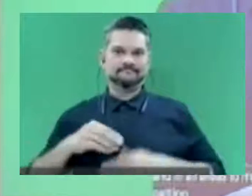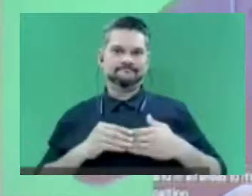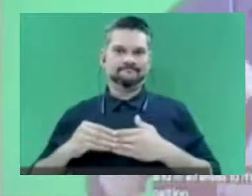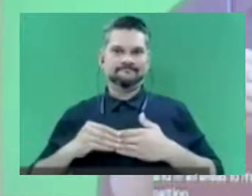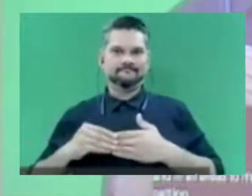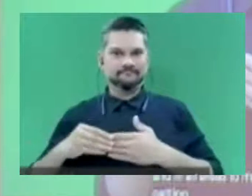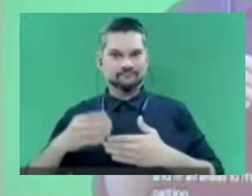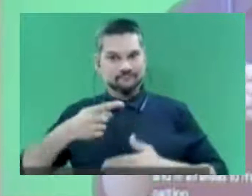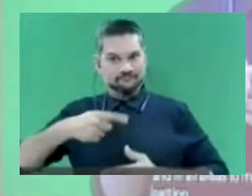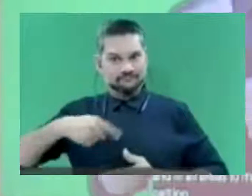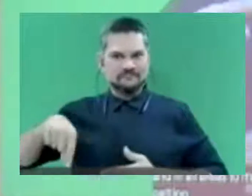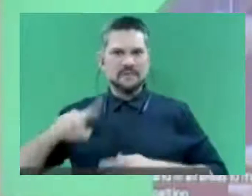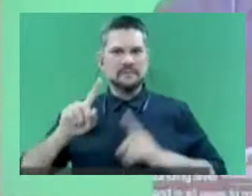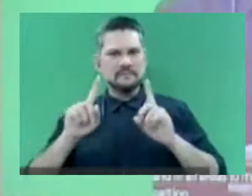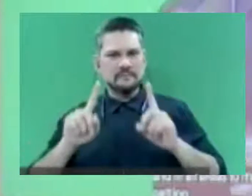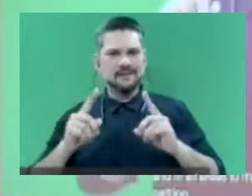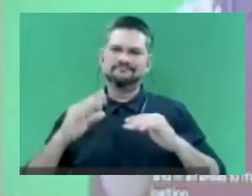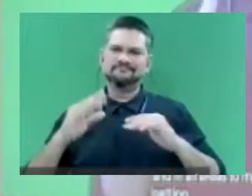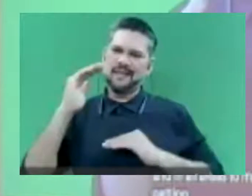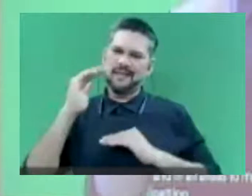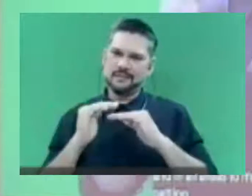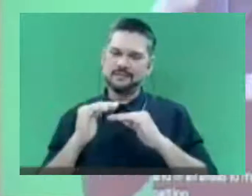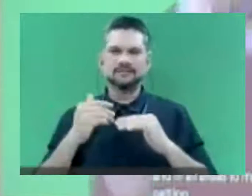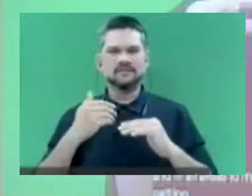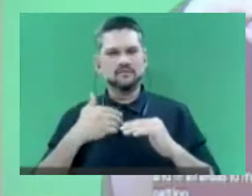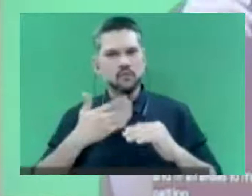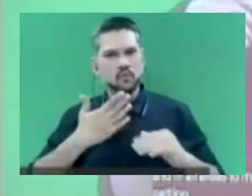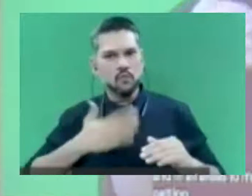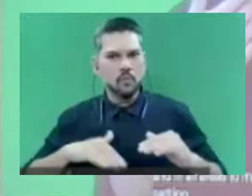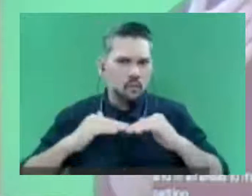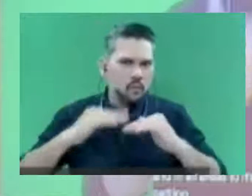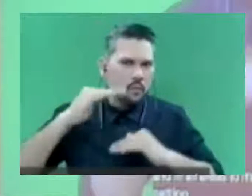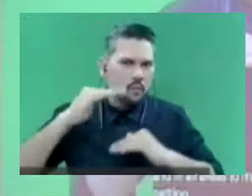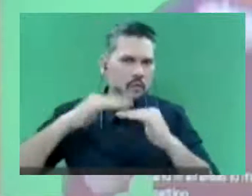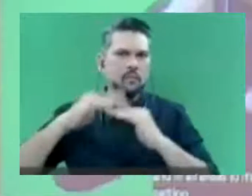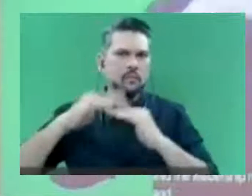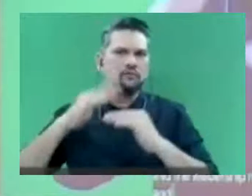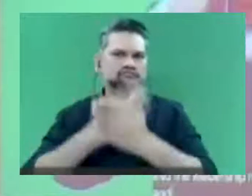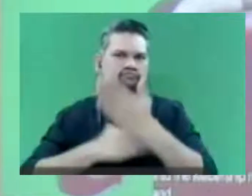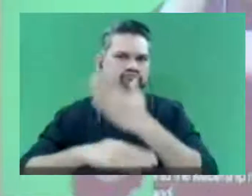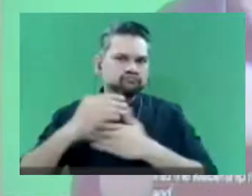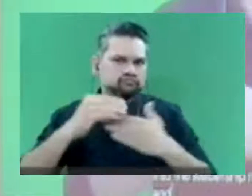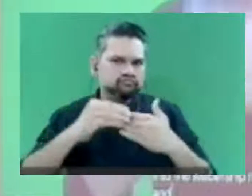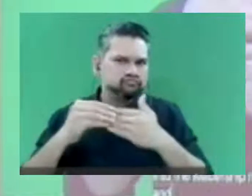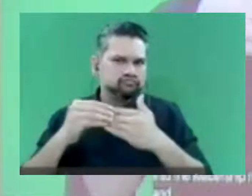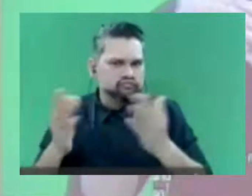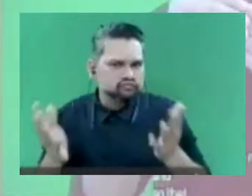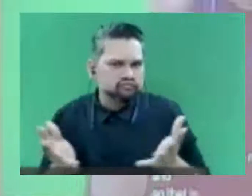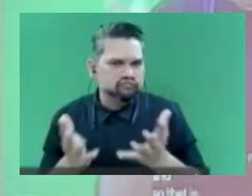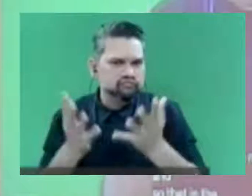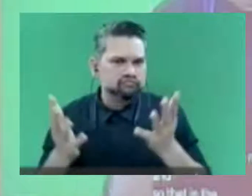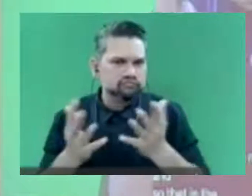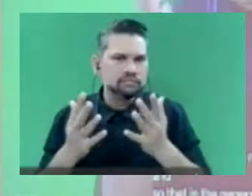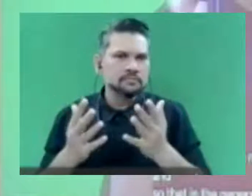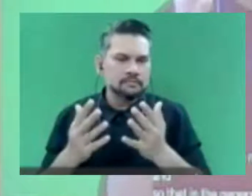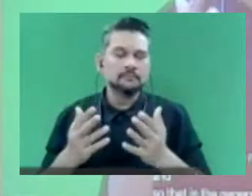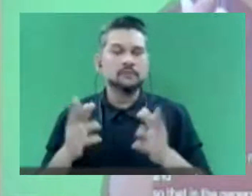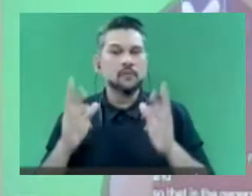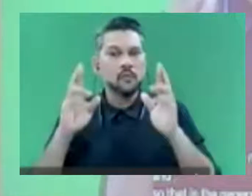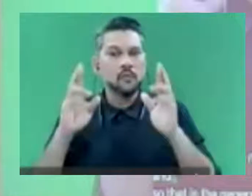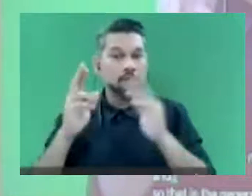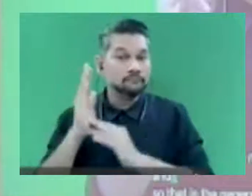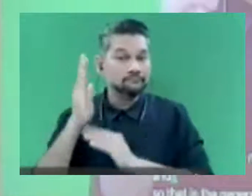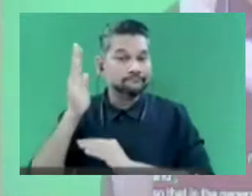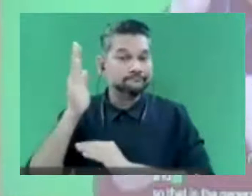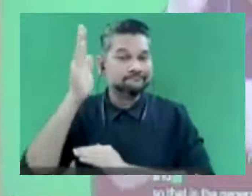we must empower and let the others also get into this leadership role, so that in the generations to come after